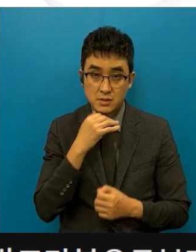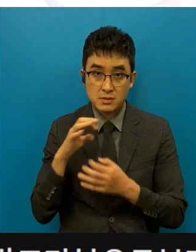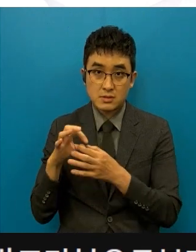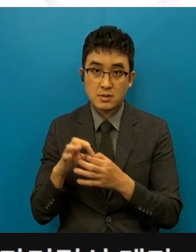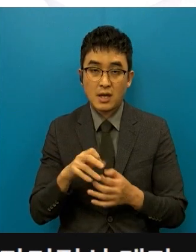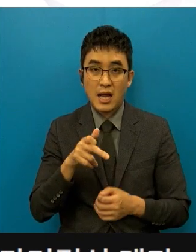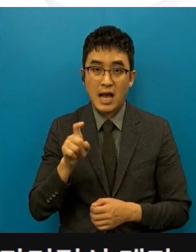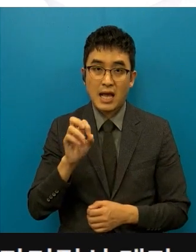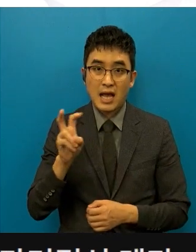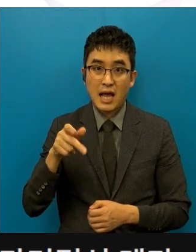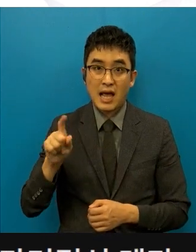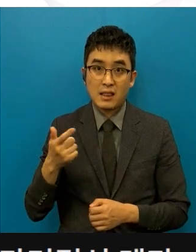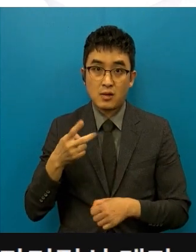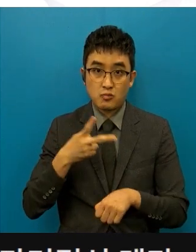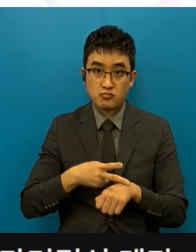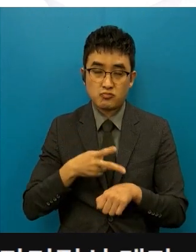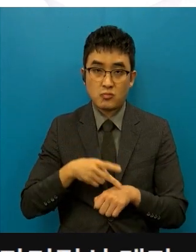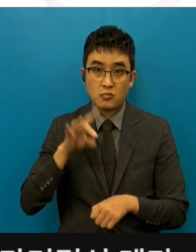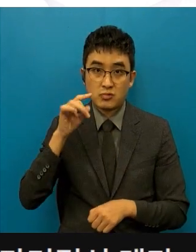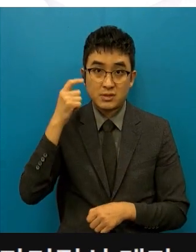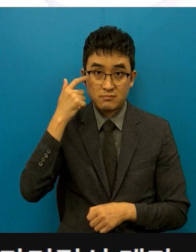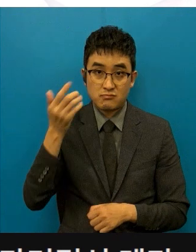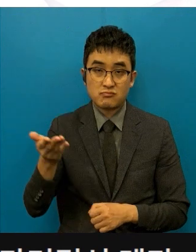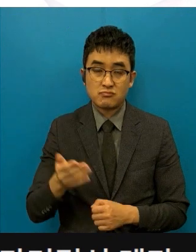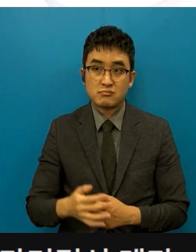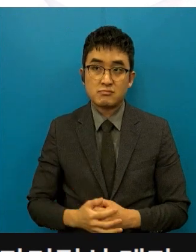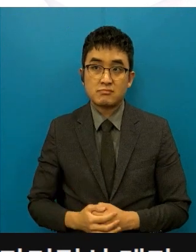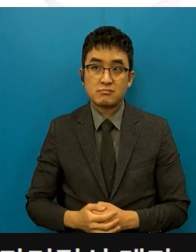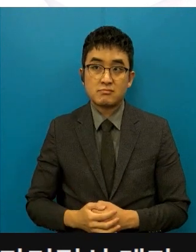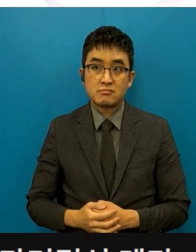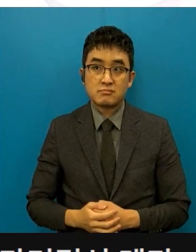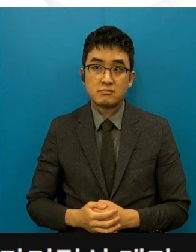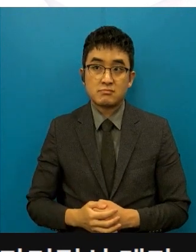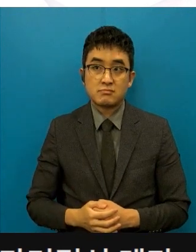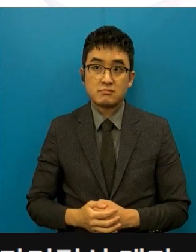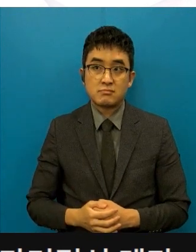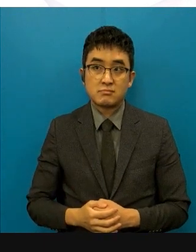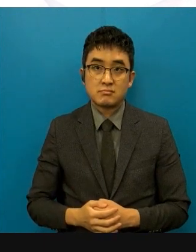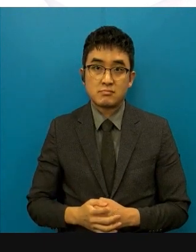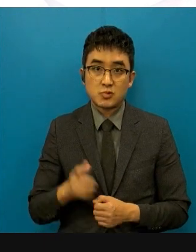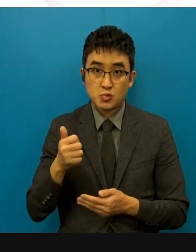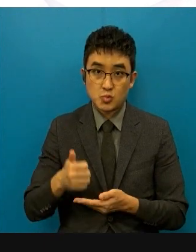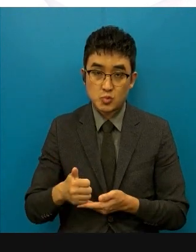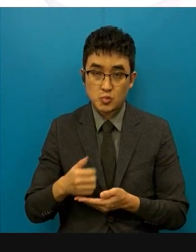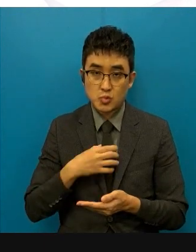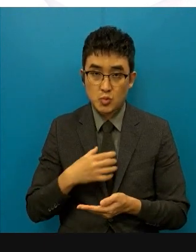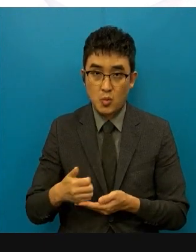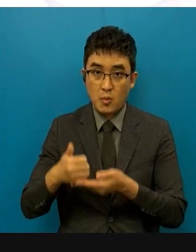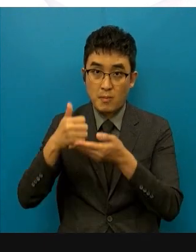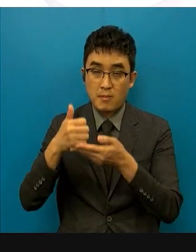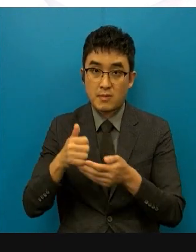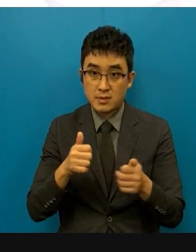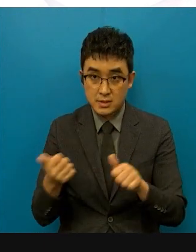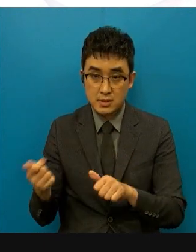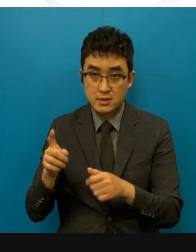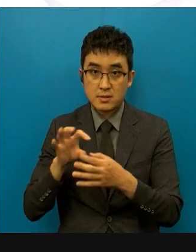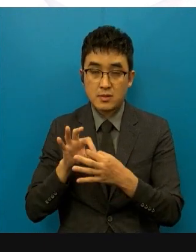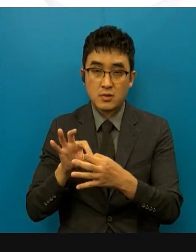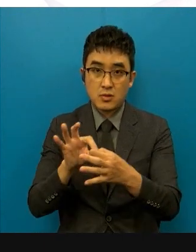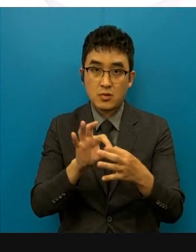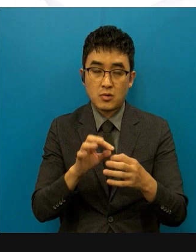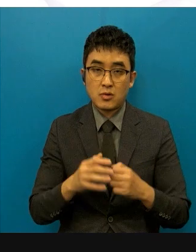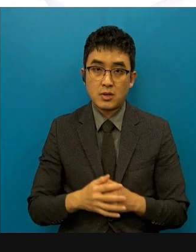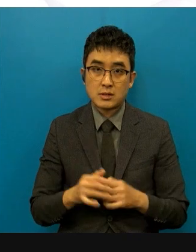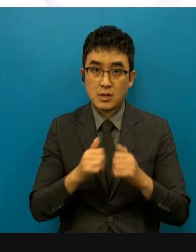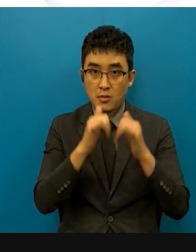know, when we discuss about death with dignity with various members of society, the members'